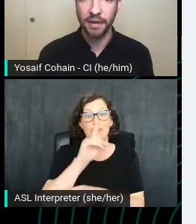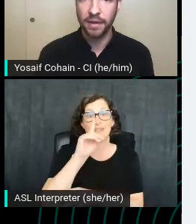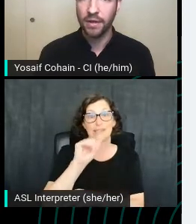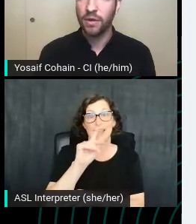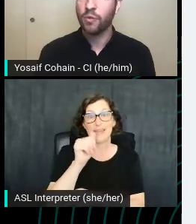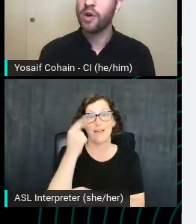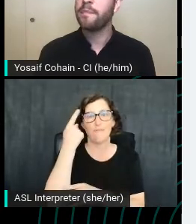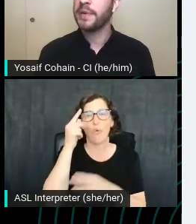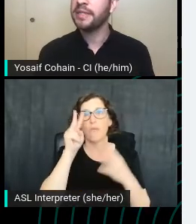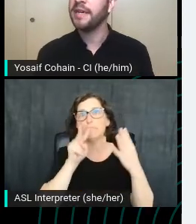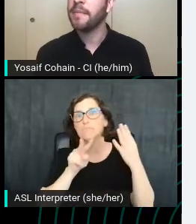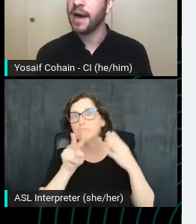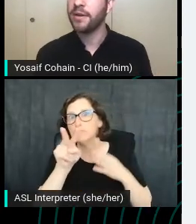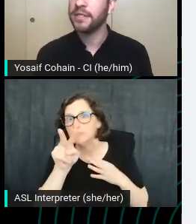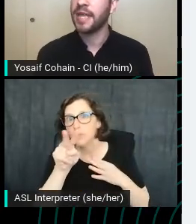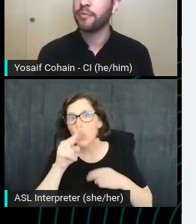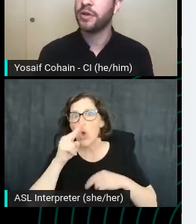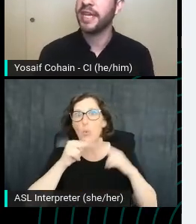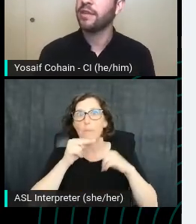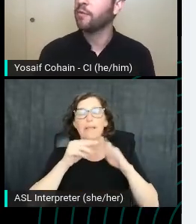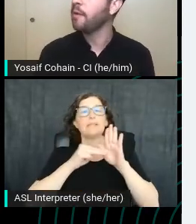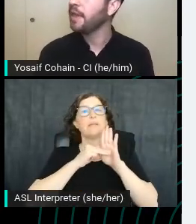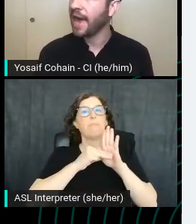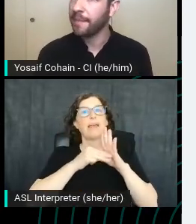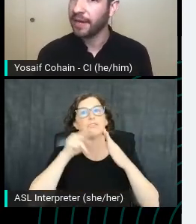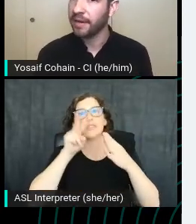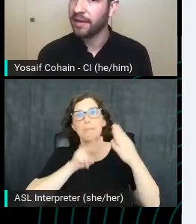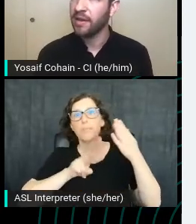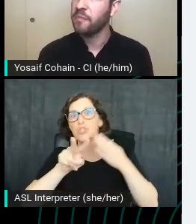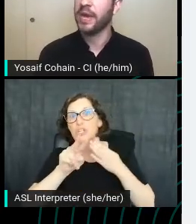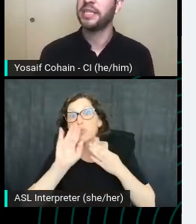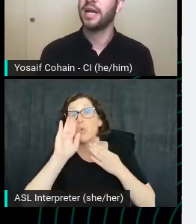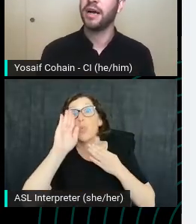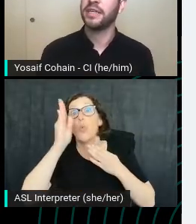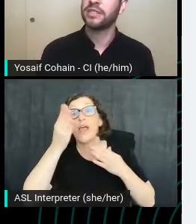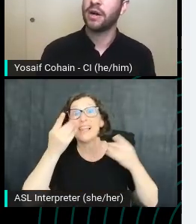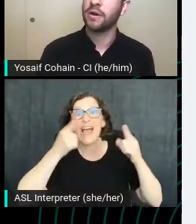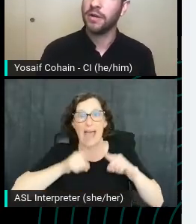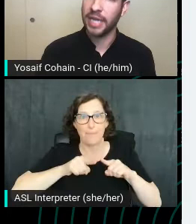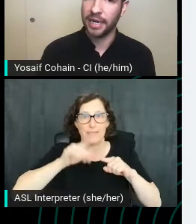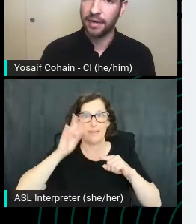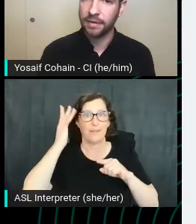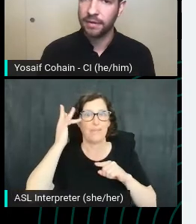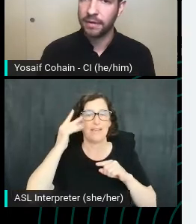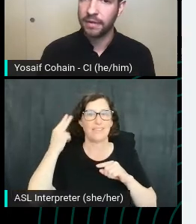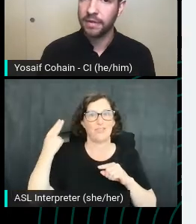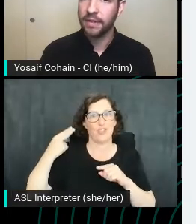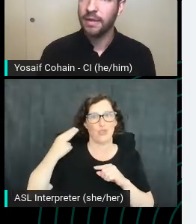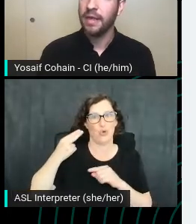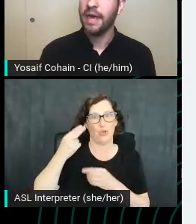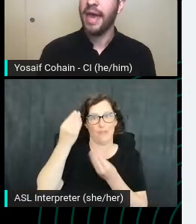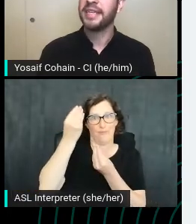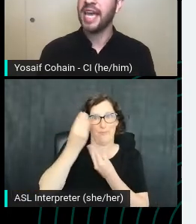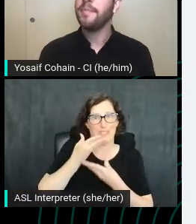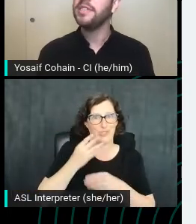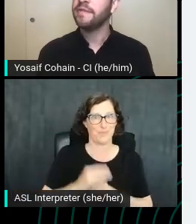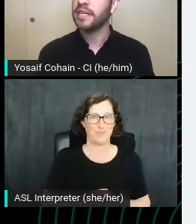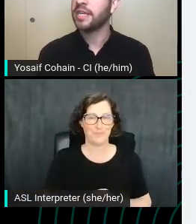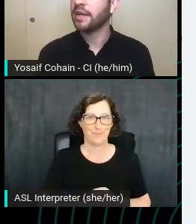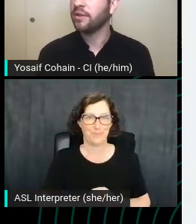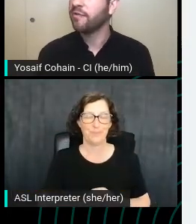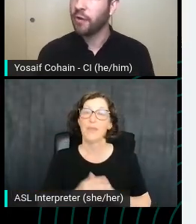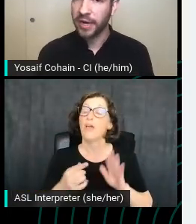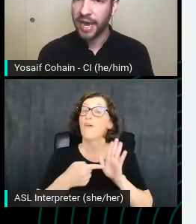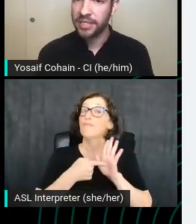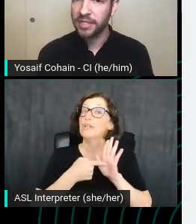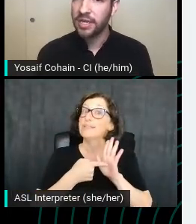foresight. We're building models that predict what will happen based on historical data. Examples of this